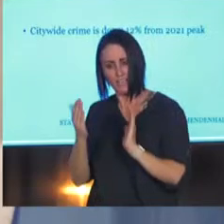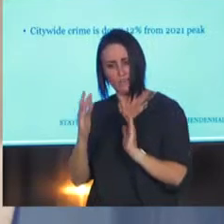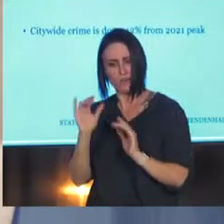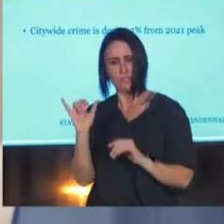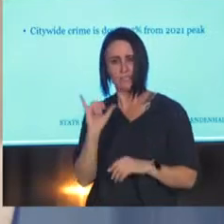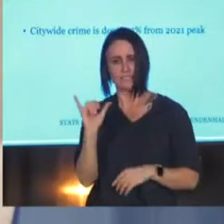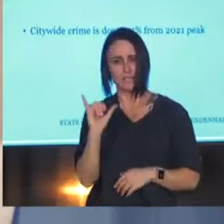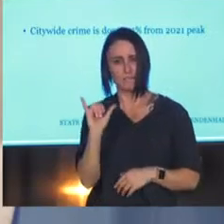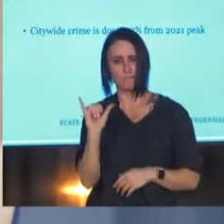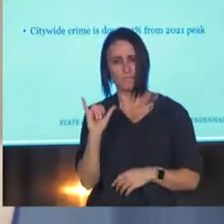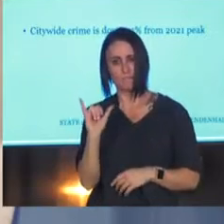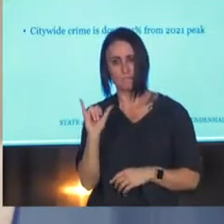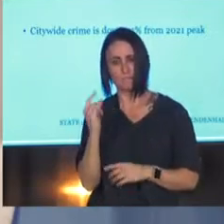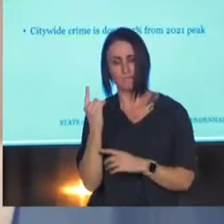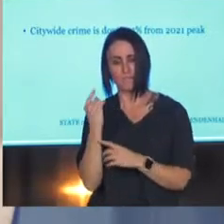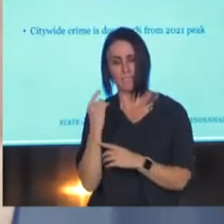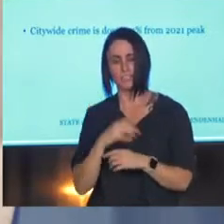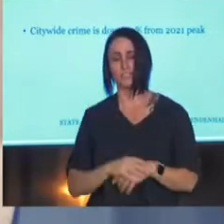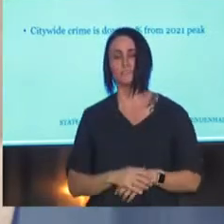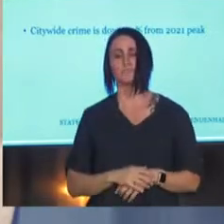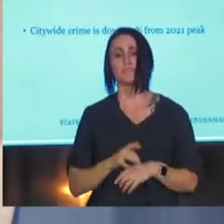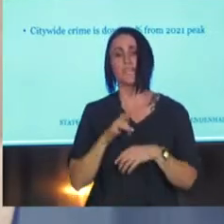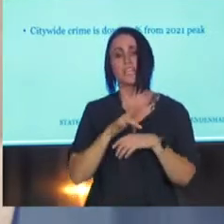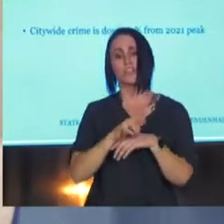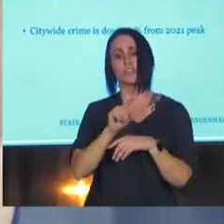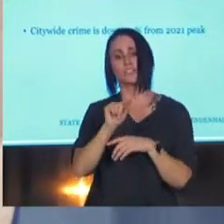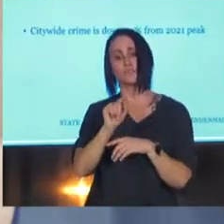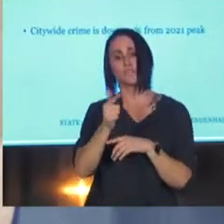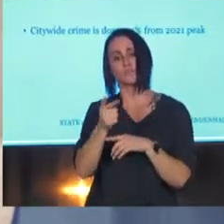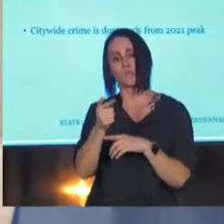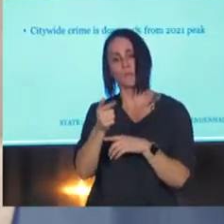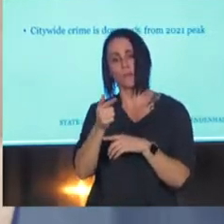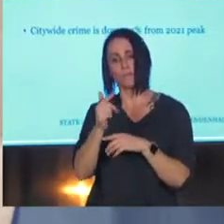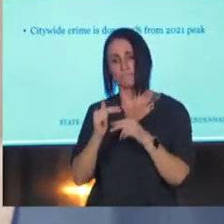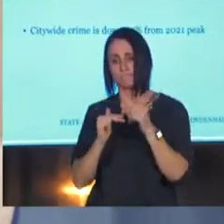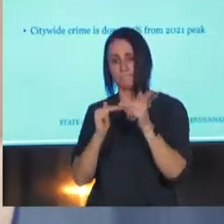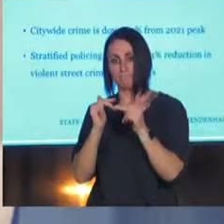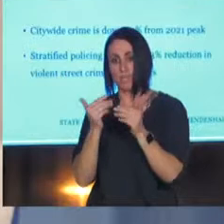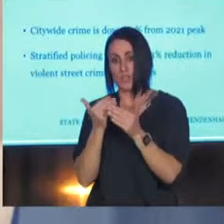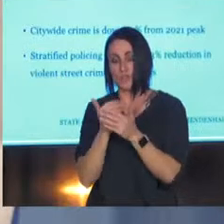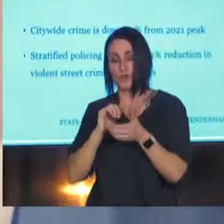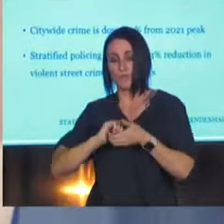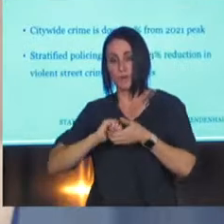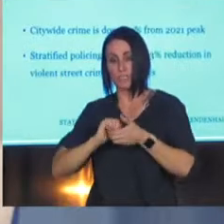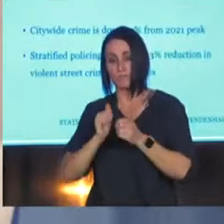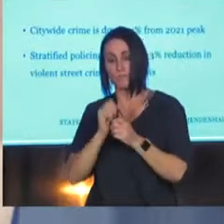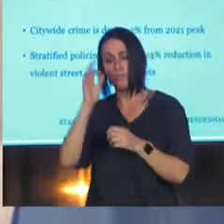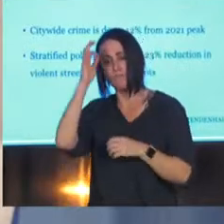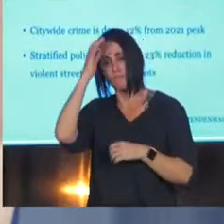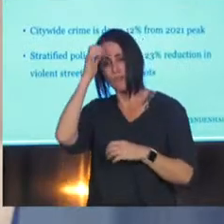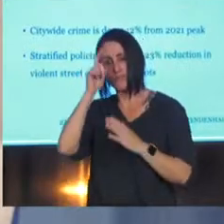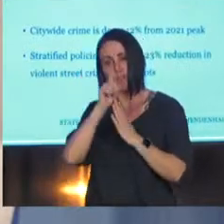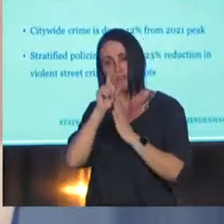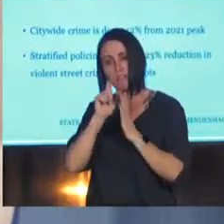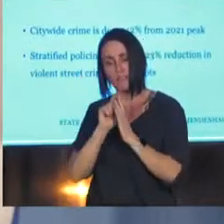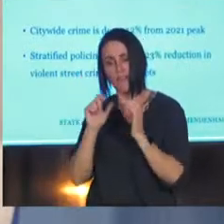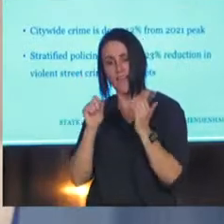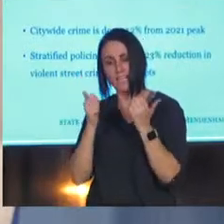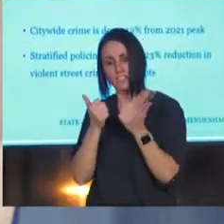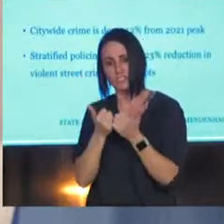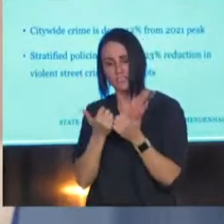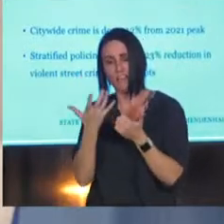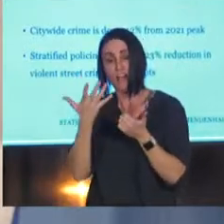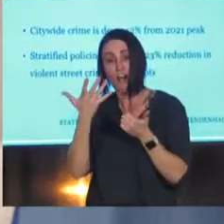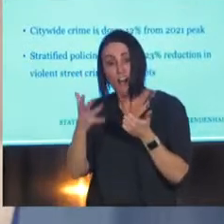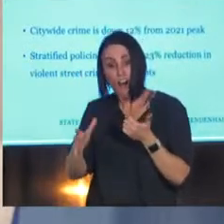period before. In early 2021, we forged a new partnership with federal law enforcement agencies that's